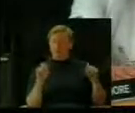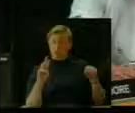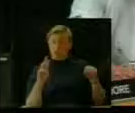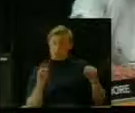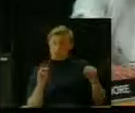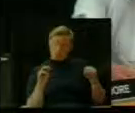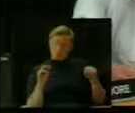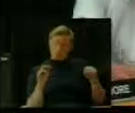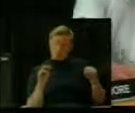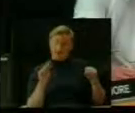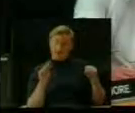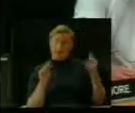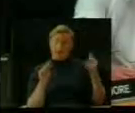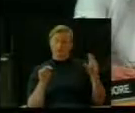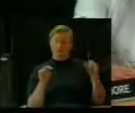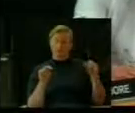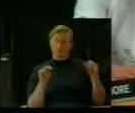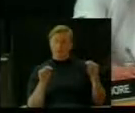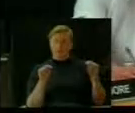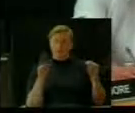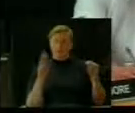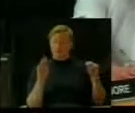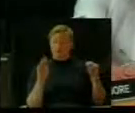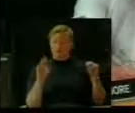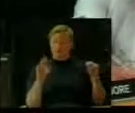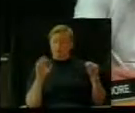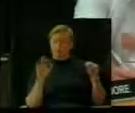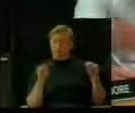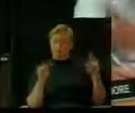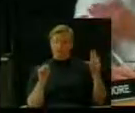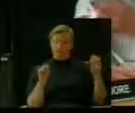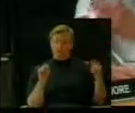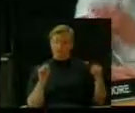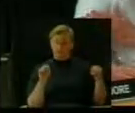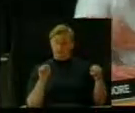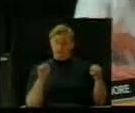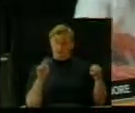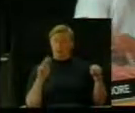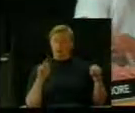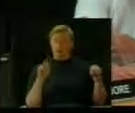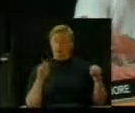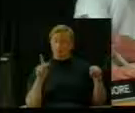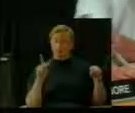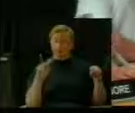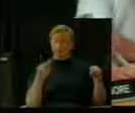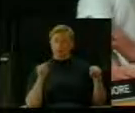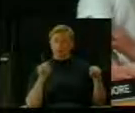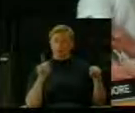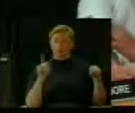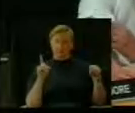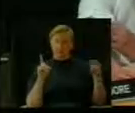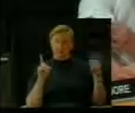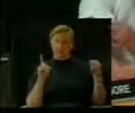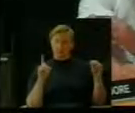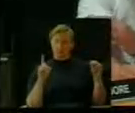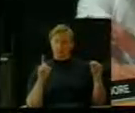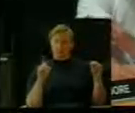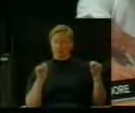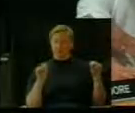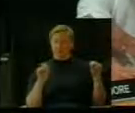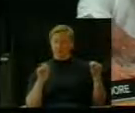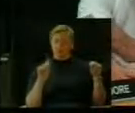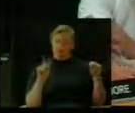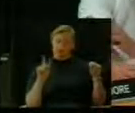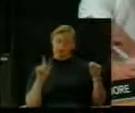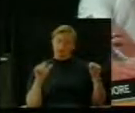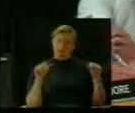Commissioner Norman? No. Commissioner Boas? Aye. Commissioner Mark Harmon? No.